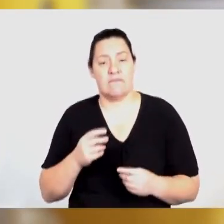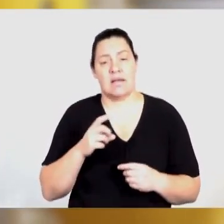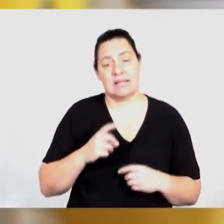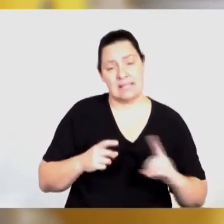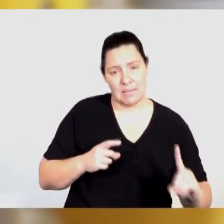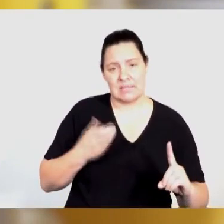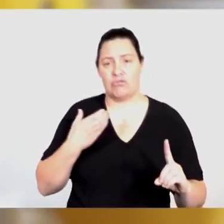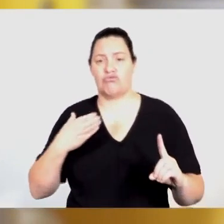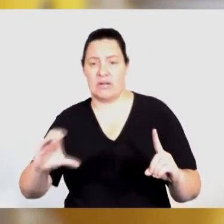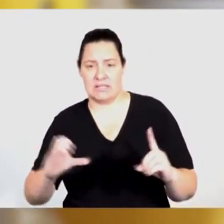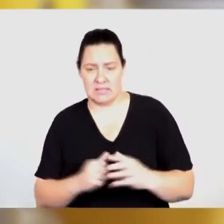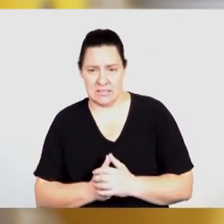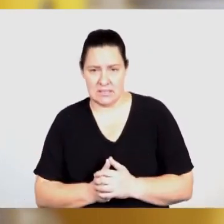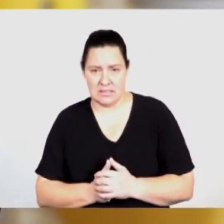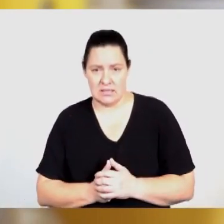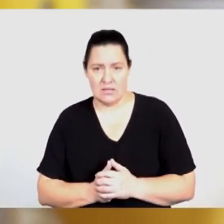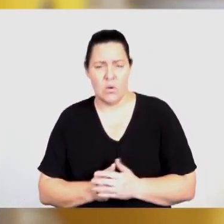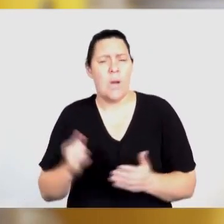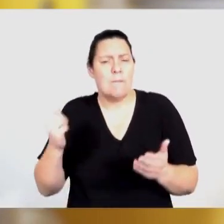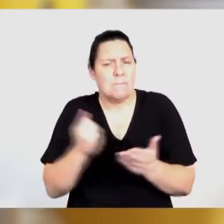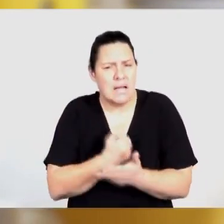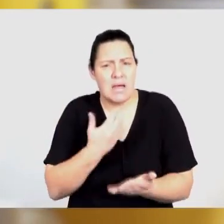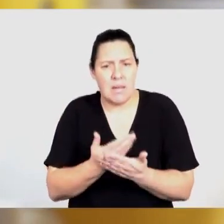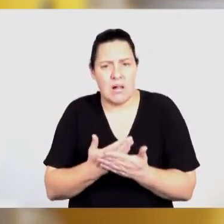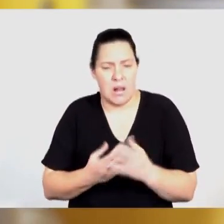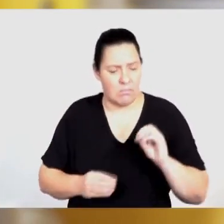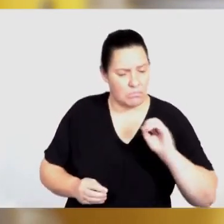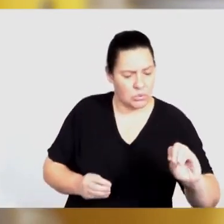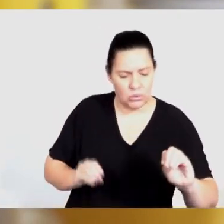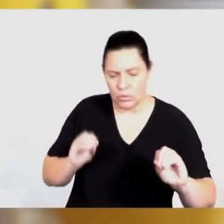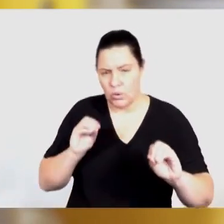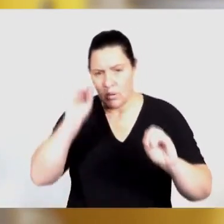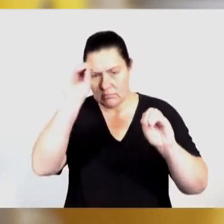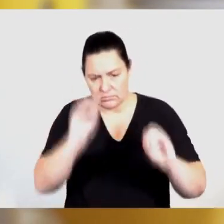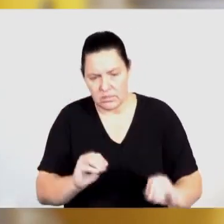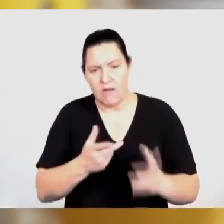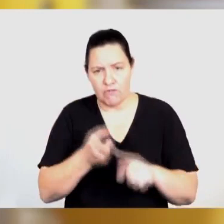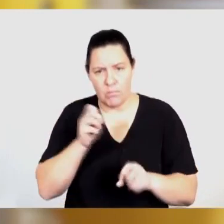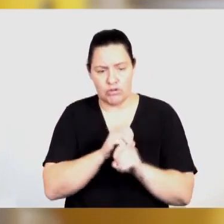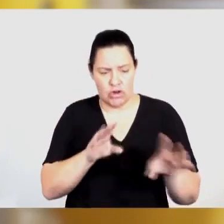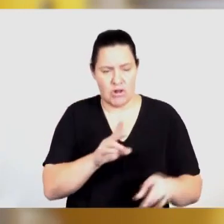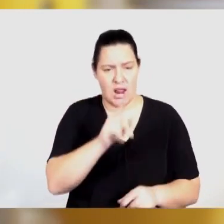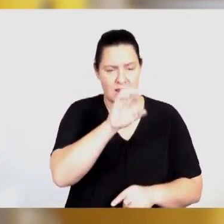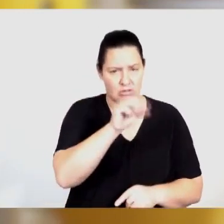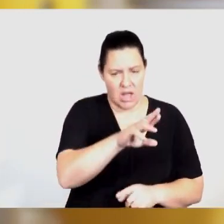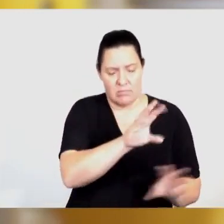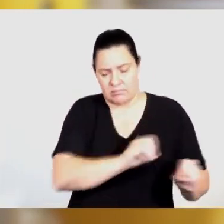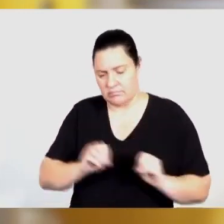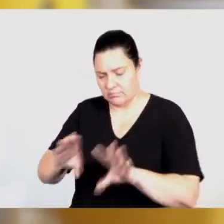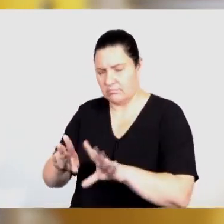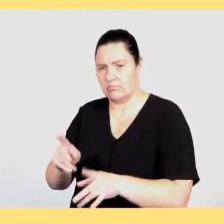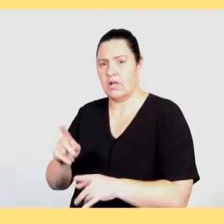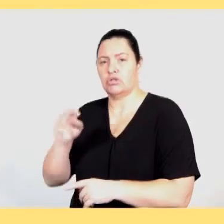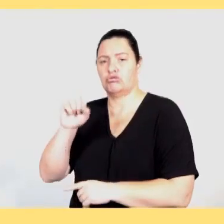our debit as well as our credit. Now, we have to be able to post amounts from the general ledger to the trial